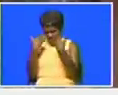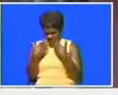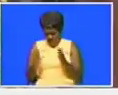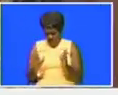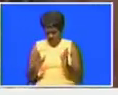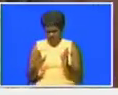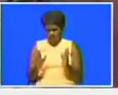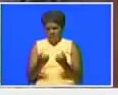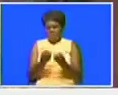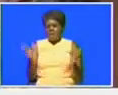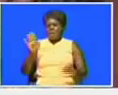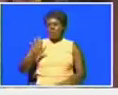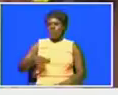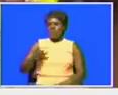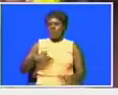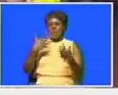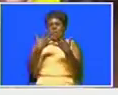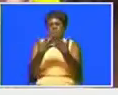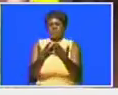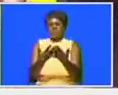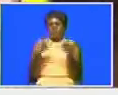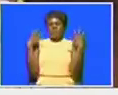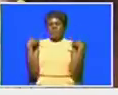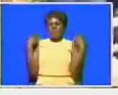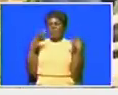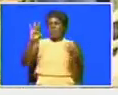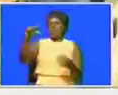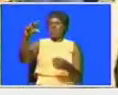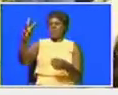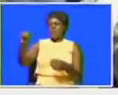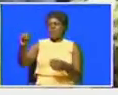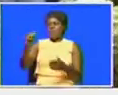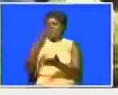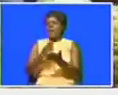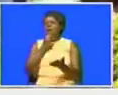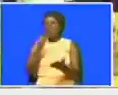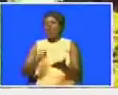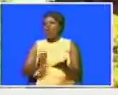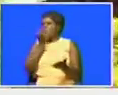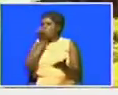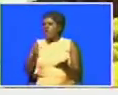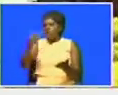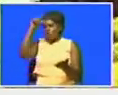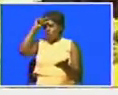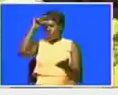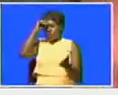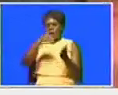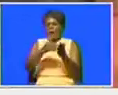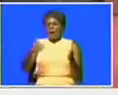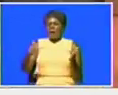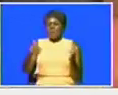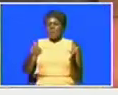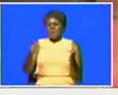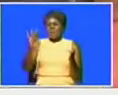She says many of the women who were jailed for engaging in FGM, some of them being very old, had ignored government anti-FGM awareness